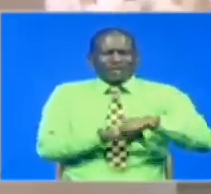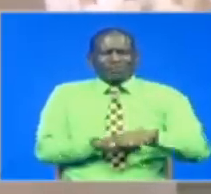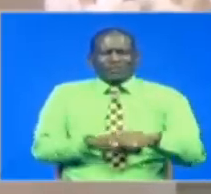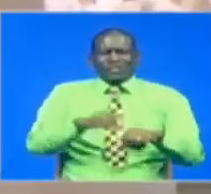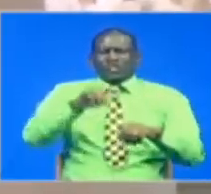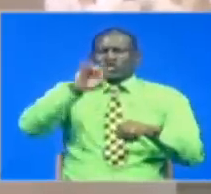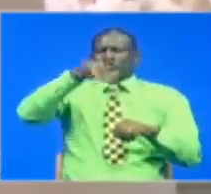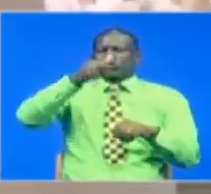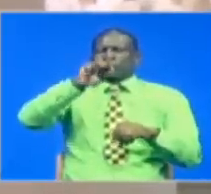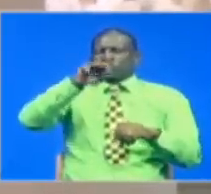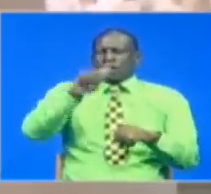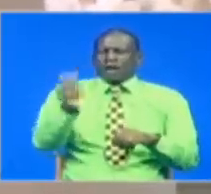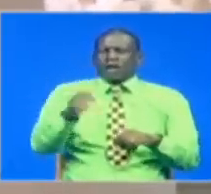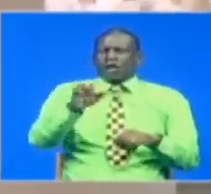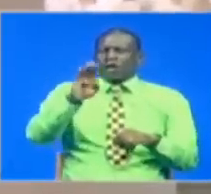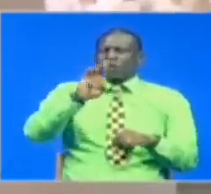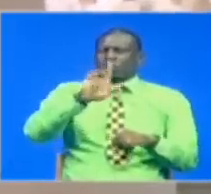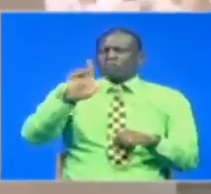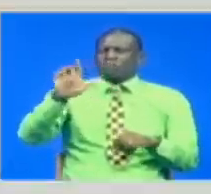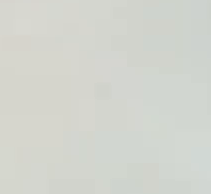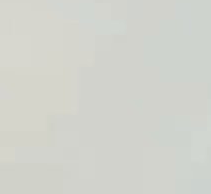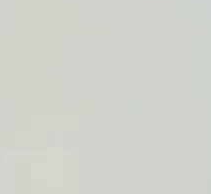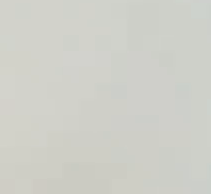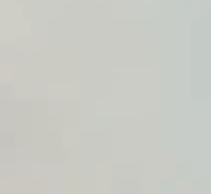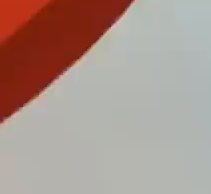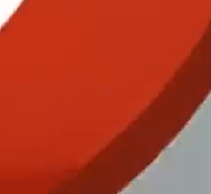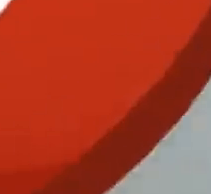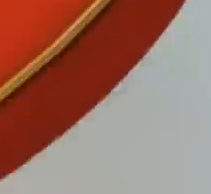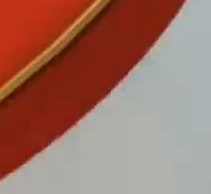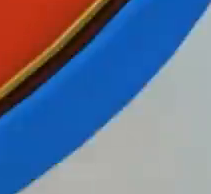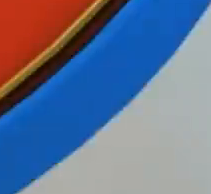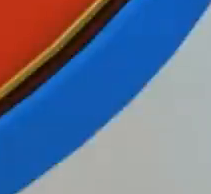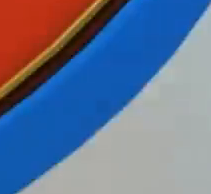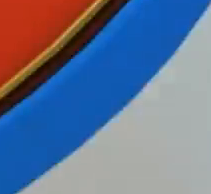Emmanuel Juma, Bullseye, NTV.